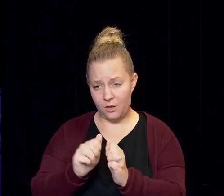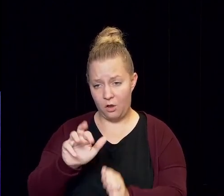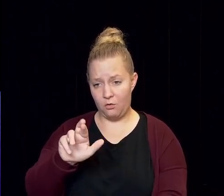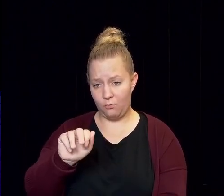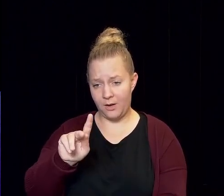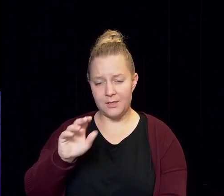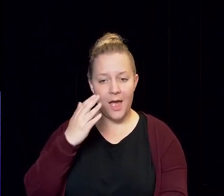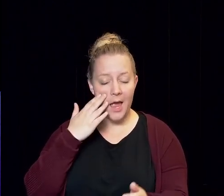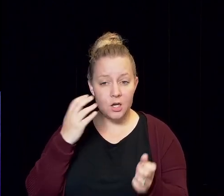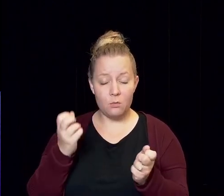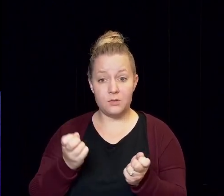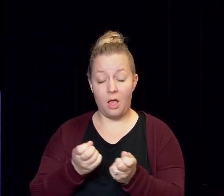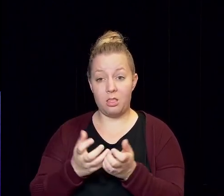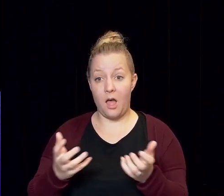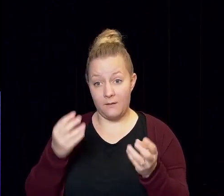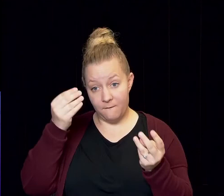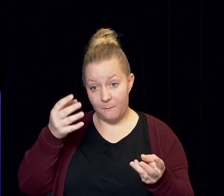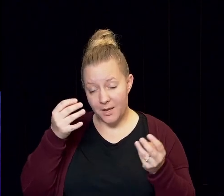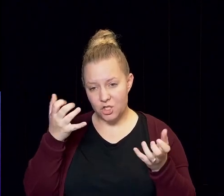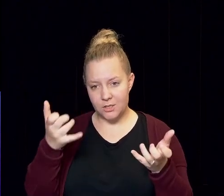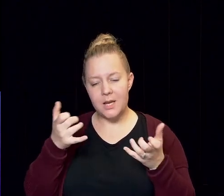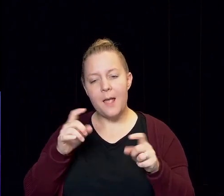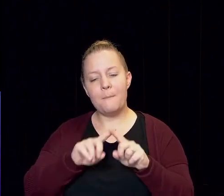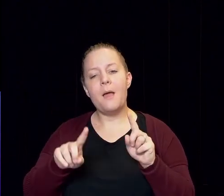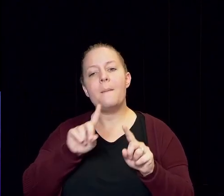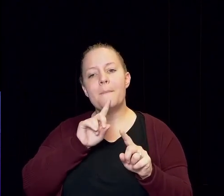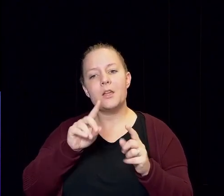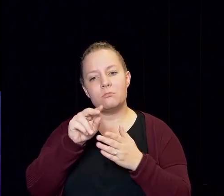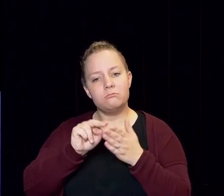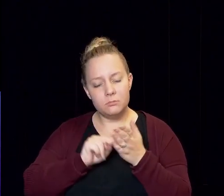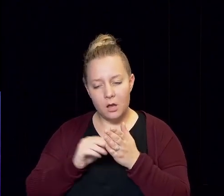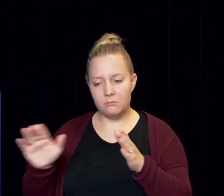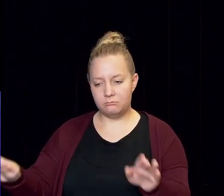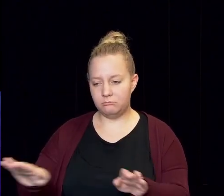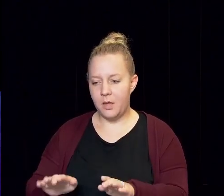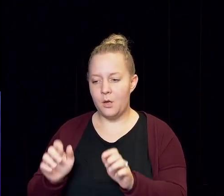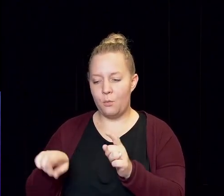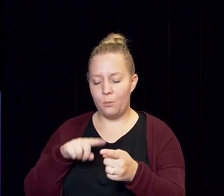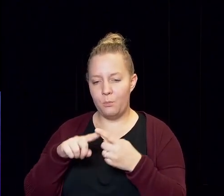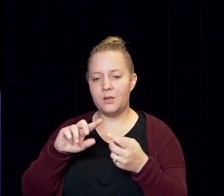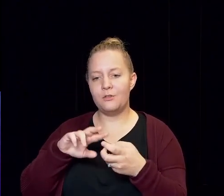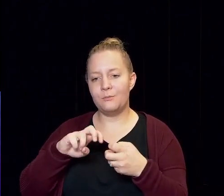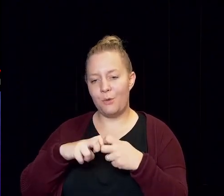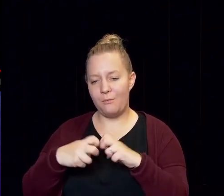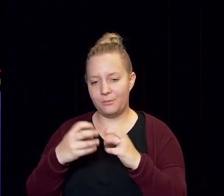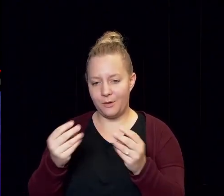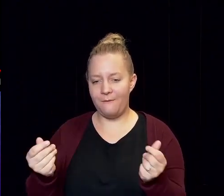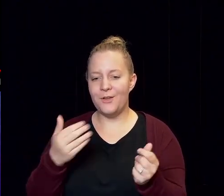threw a lot at you today, but make sure to keep these notes close by when you do your problems. Good luck.